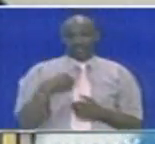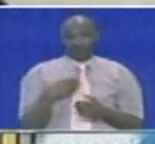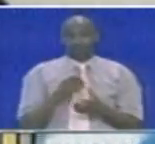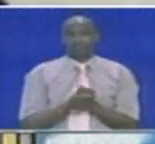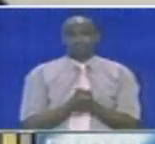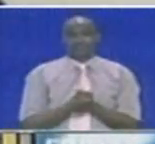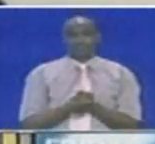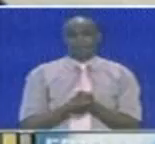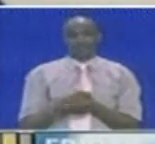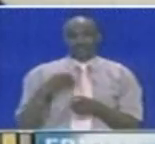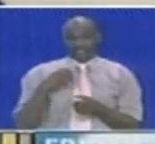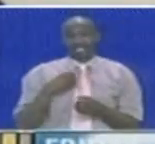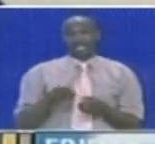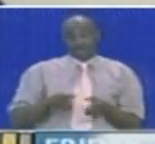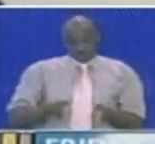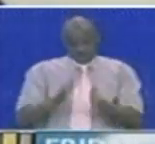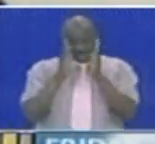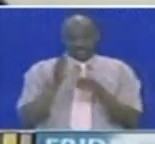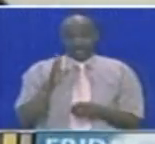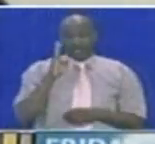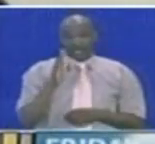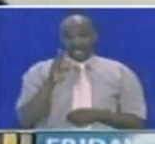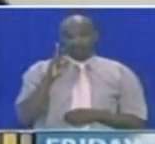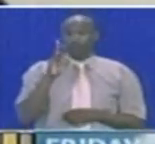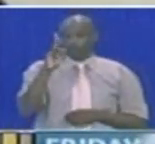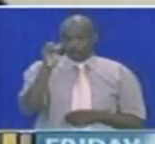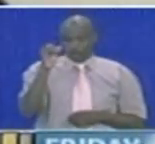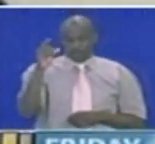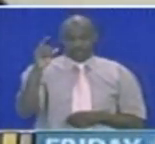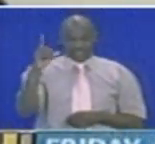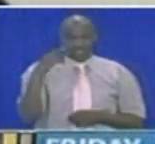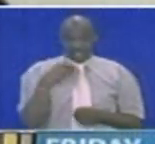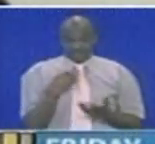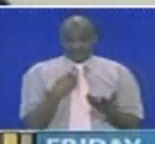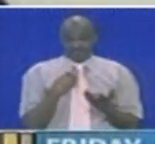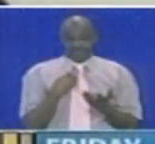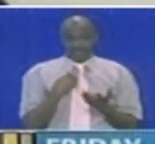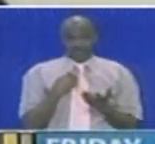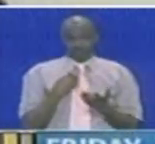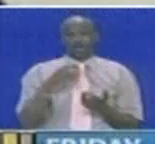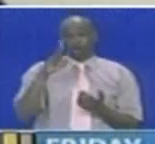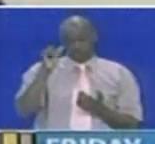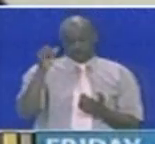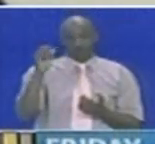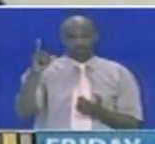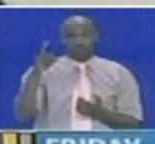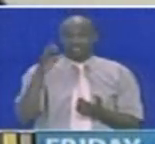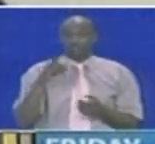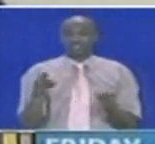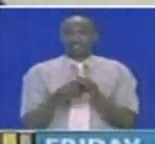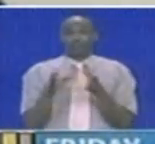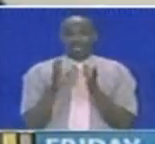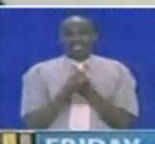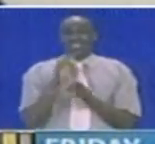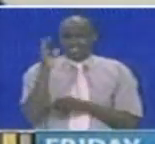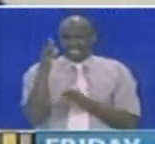pronounce barabara, R-O-A-D, yes. road, yes. R-O-D-E, road. Those are also homophones. Okay. Then your